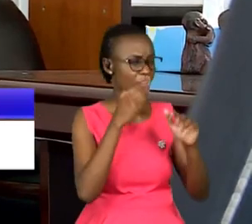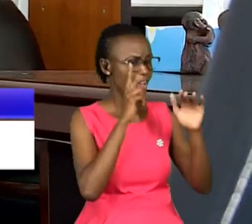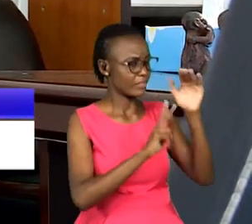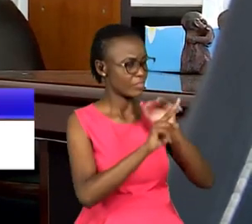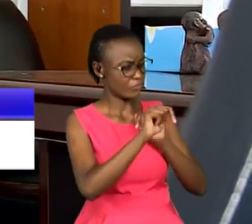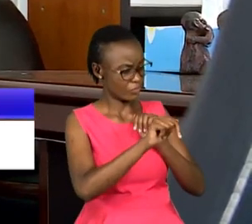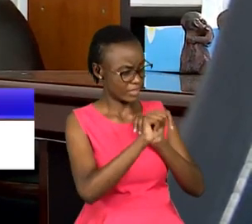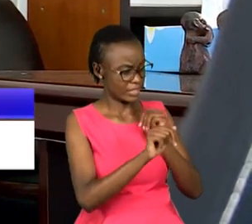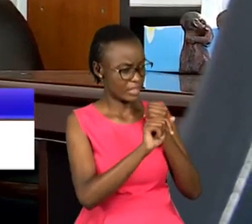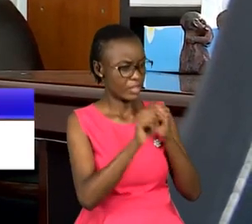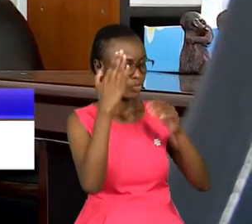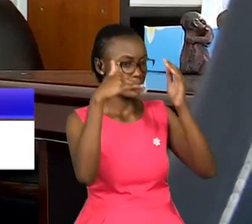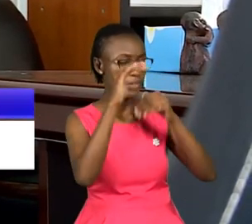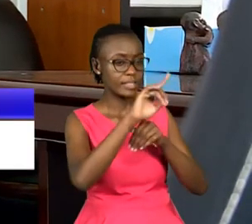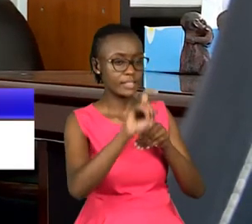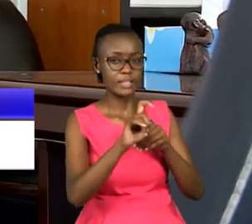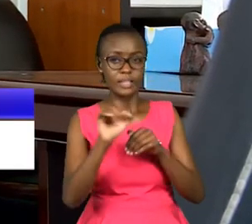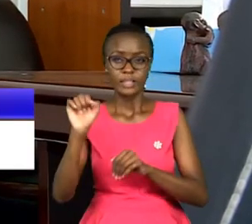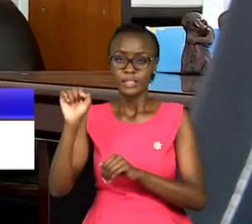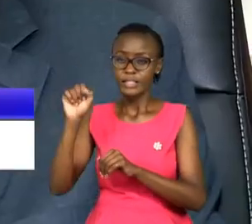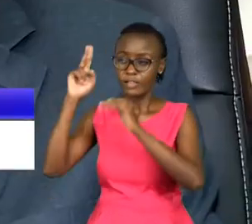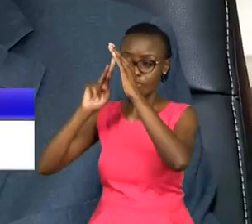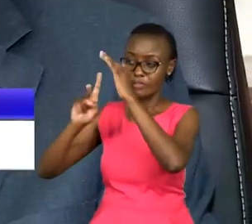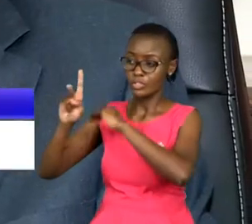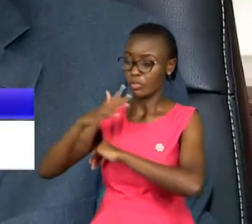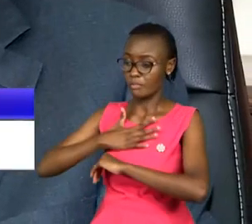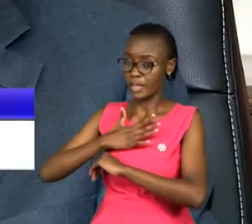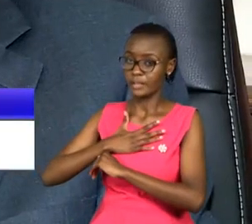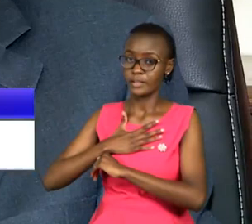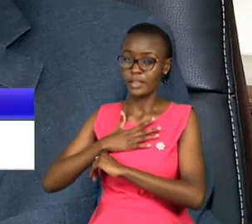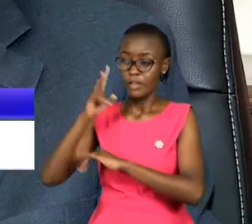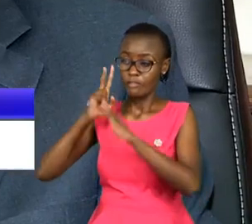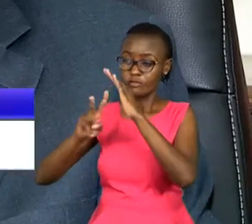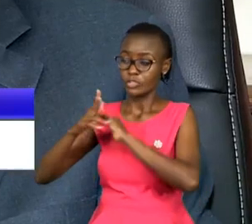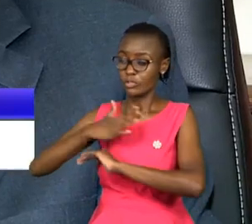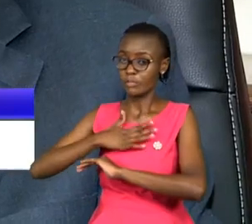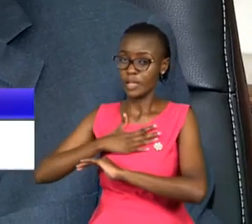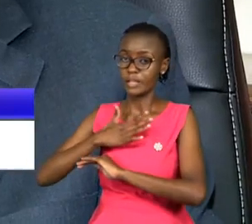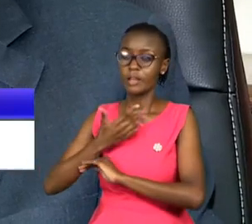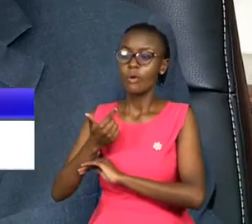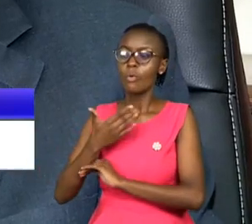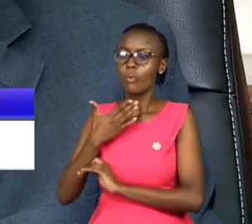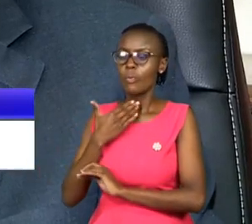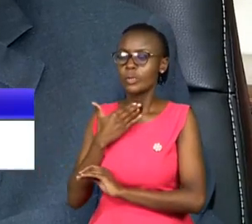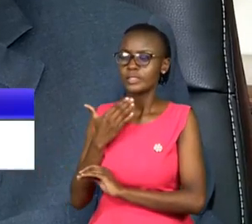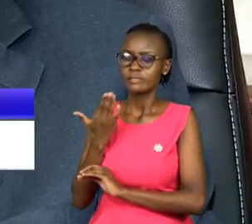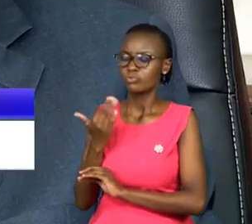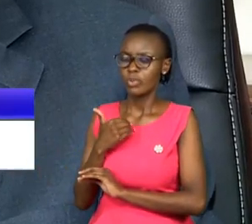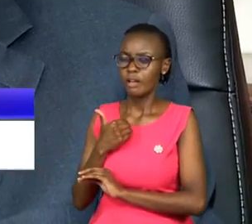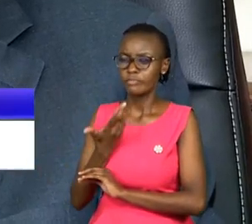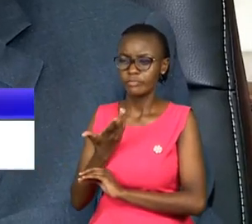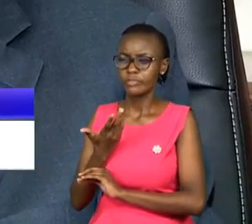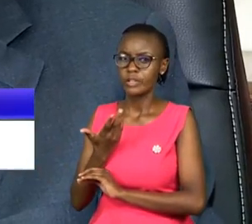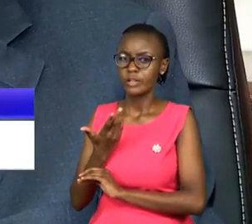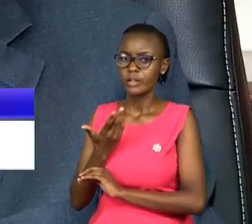university? My vision for this university is to ensure that we are able to have this